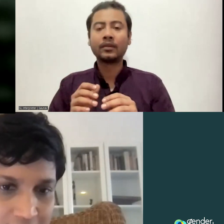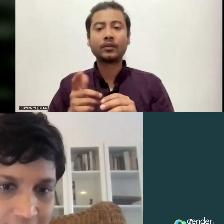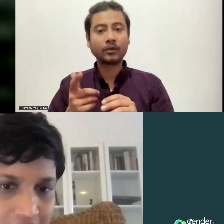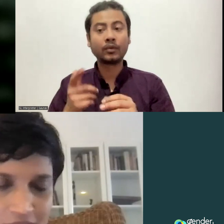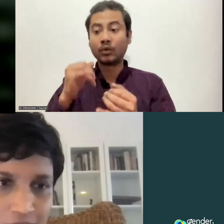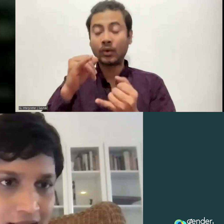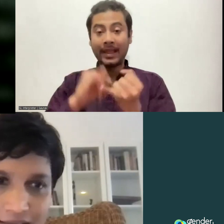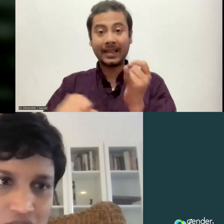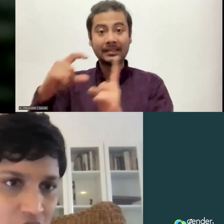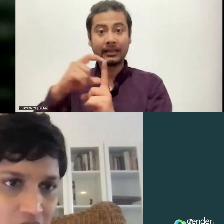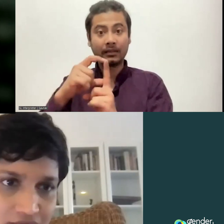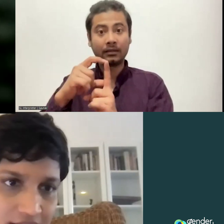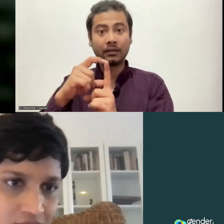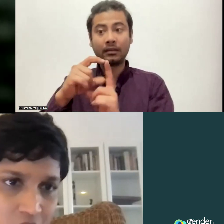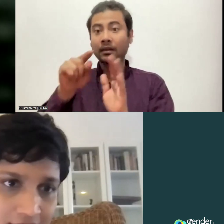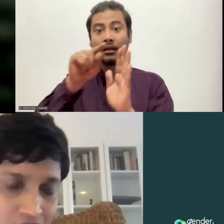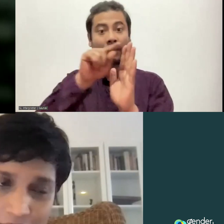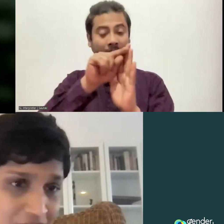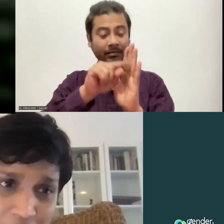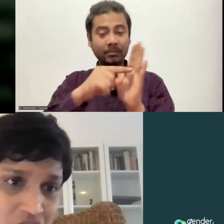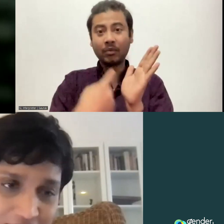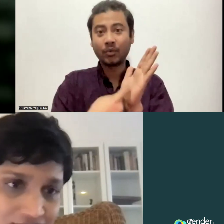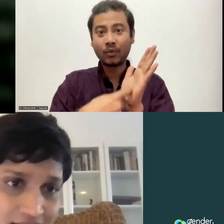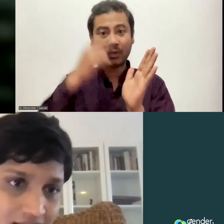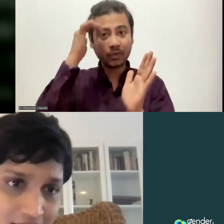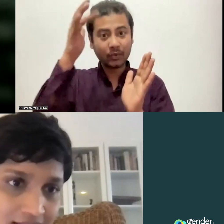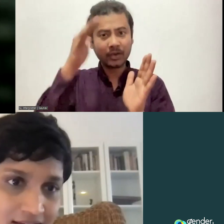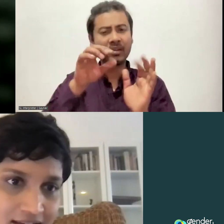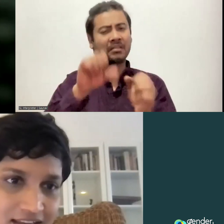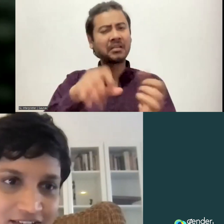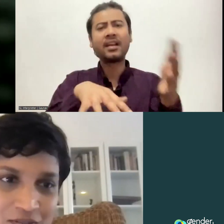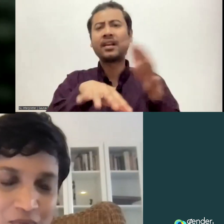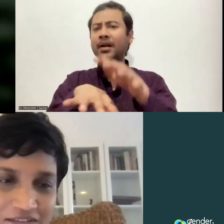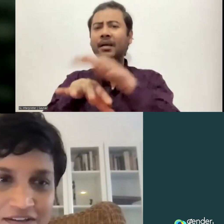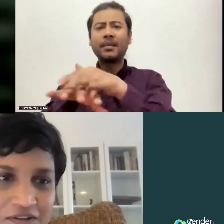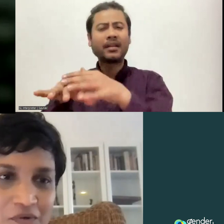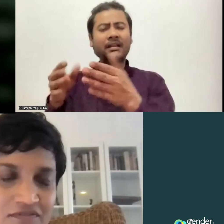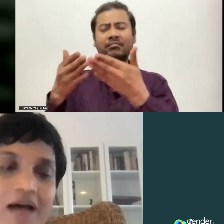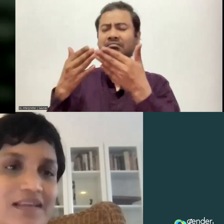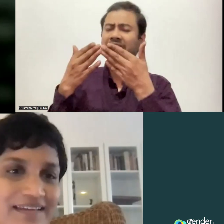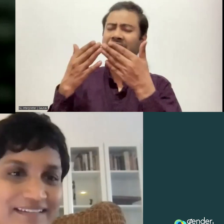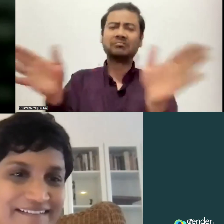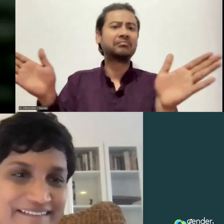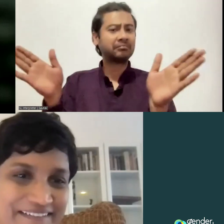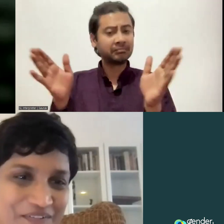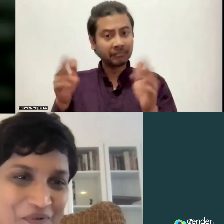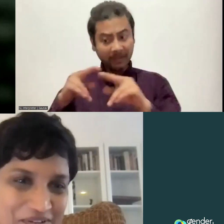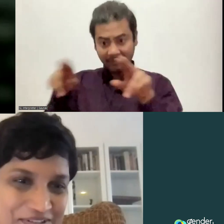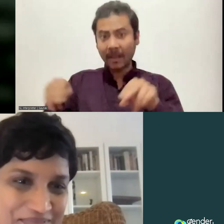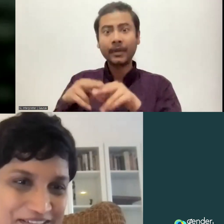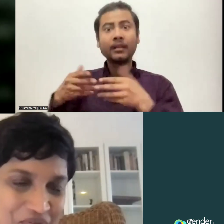social design can be applied to a very wide, pretty much to everything, right? Even on your own family,